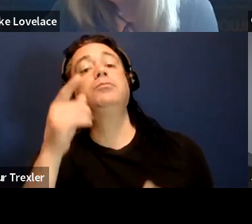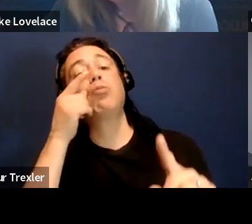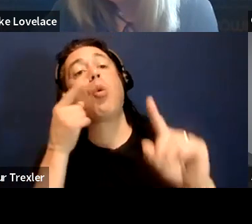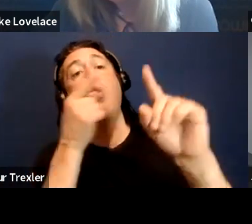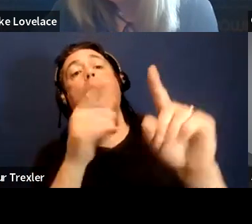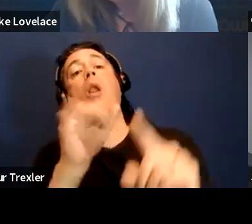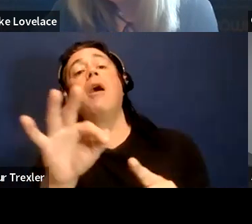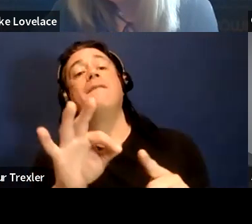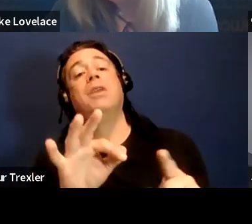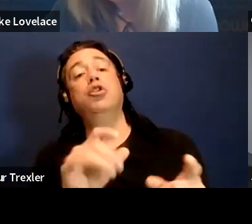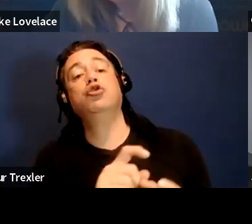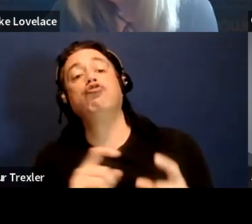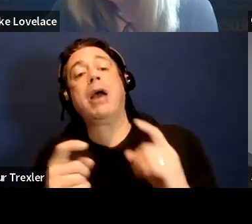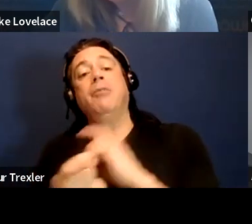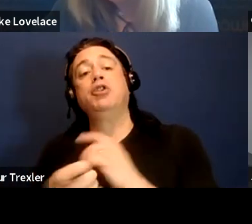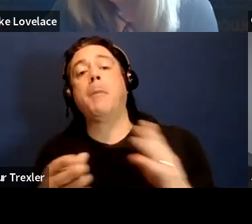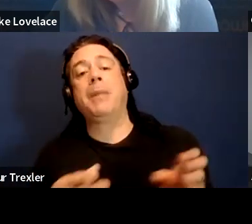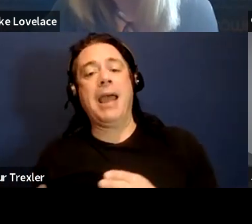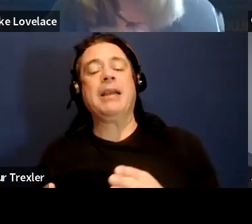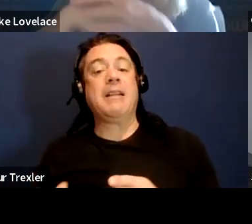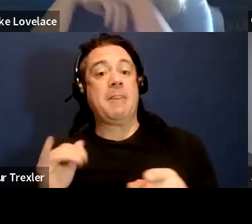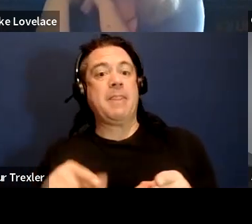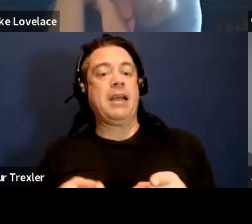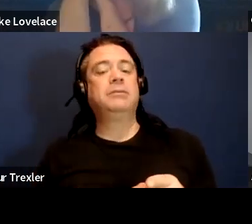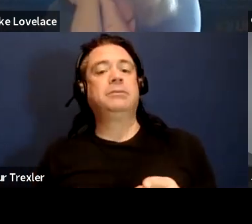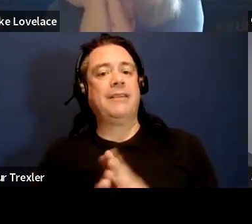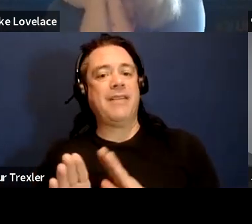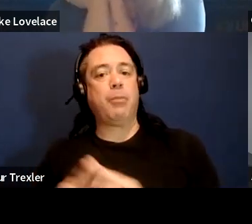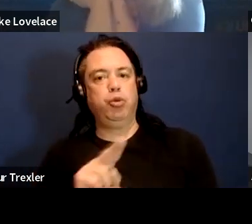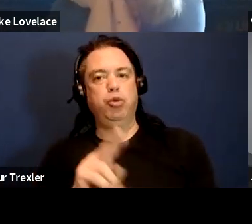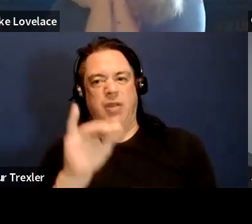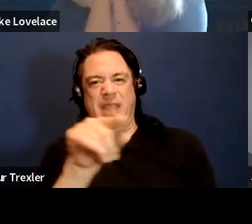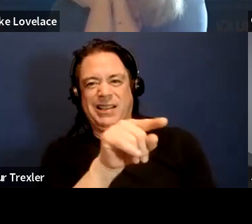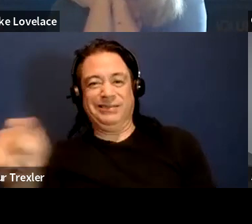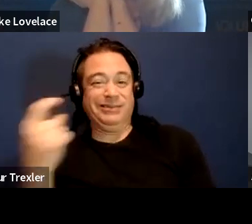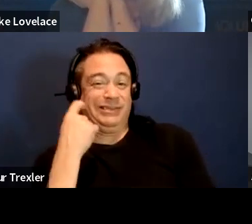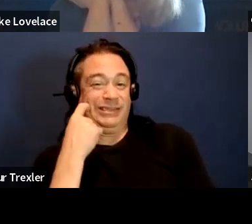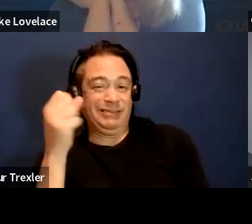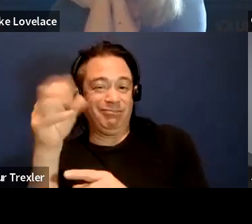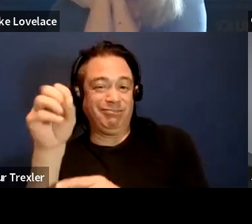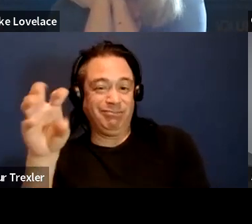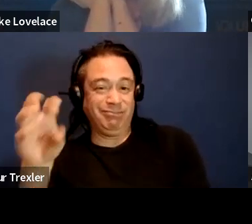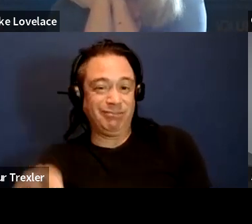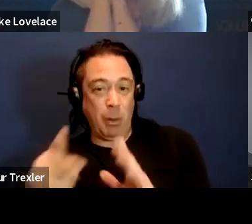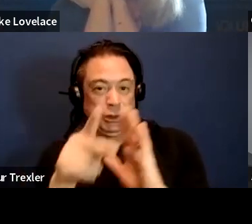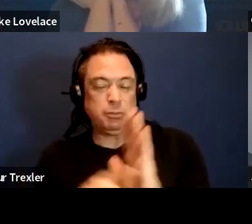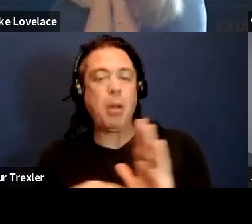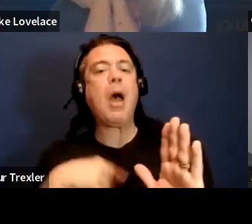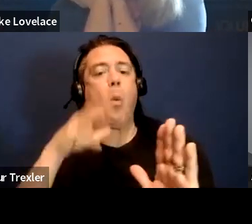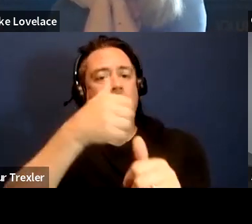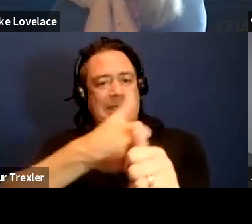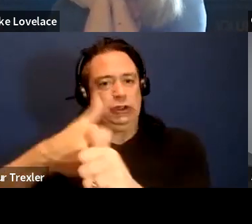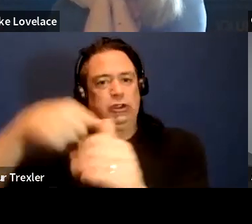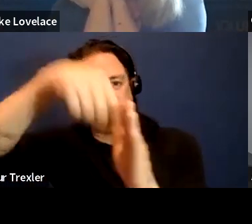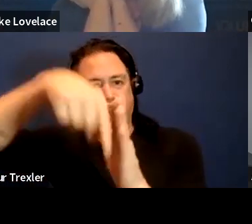plan were developed using those guiding principles. I'll be talking through them more in depth, but